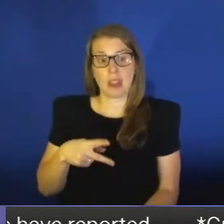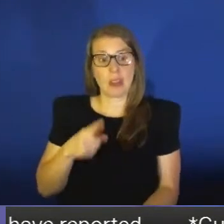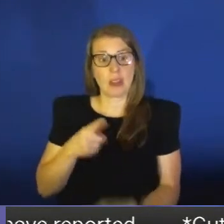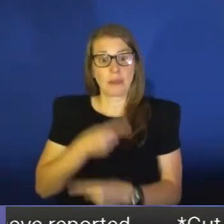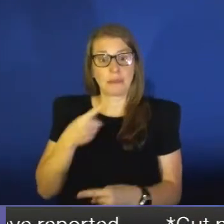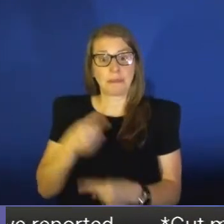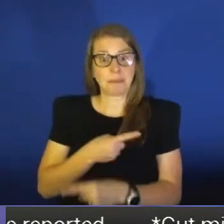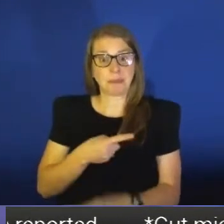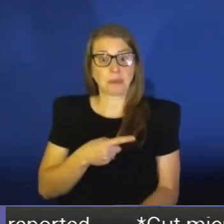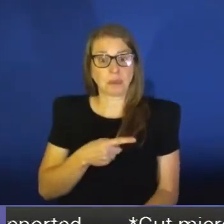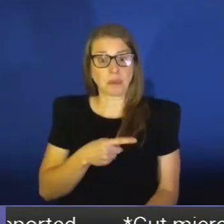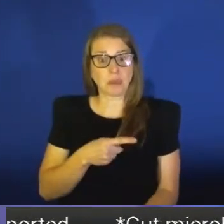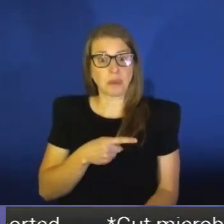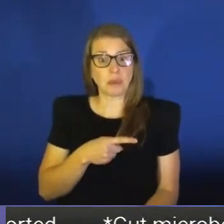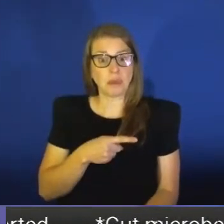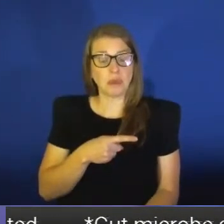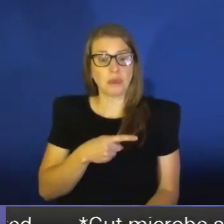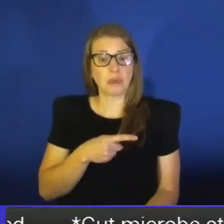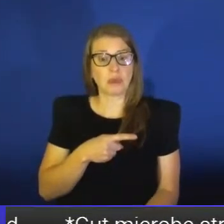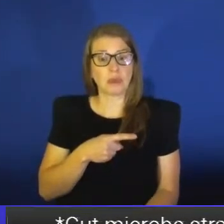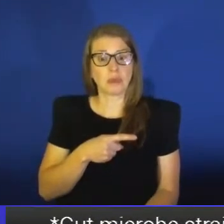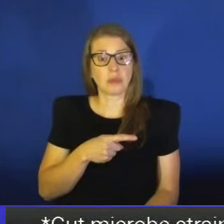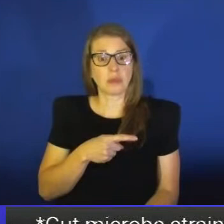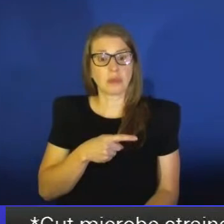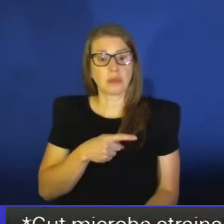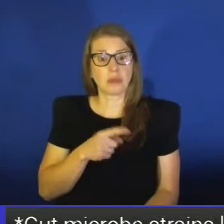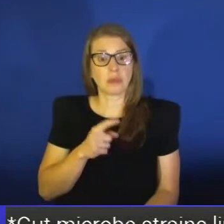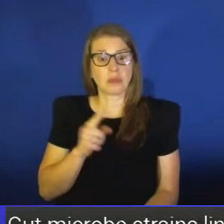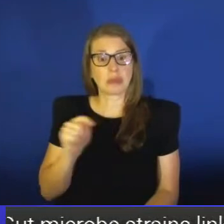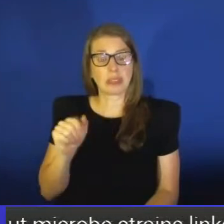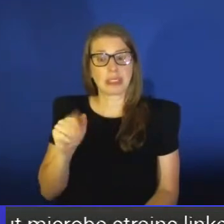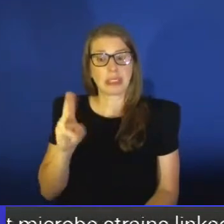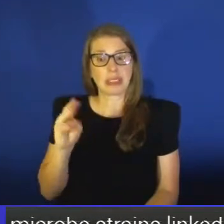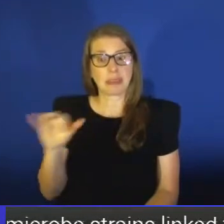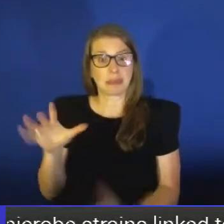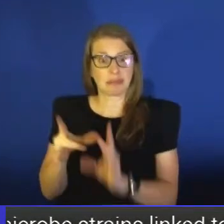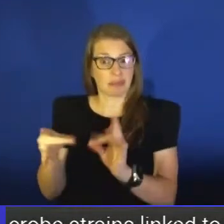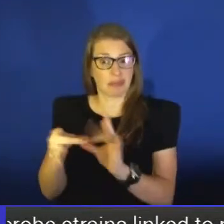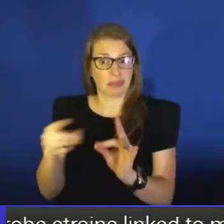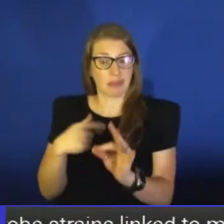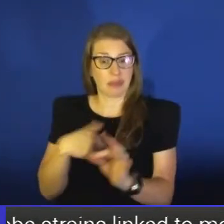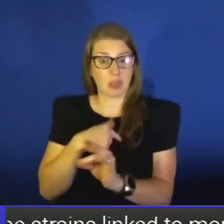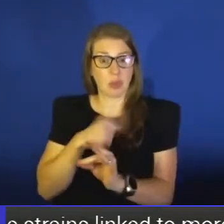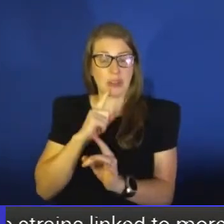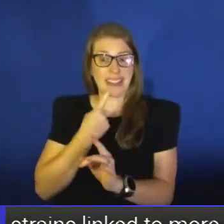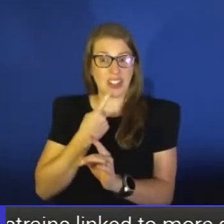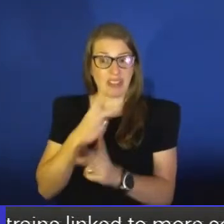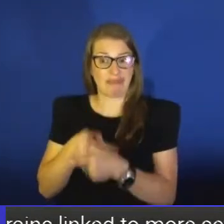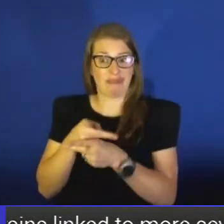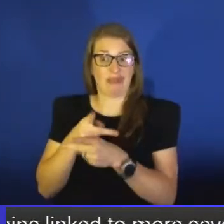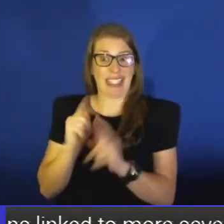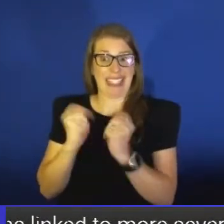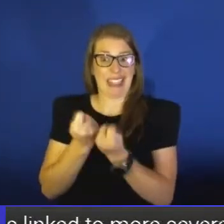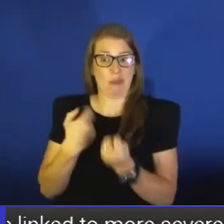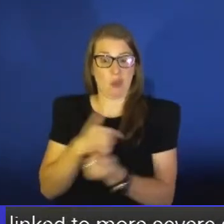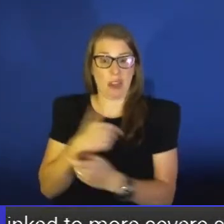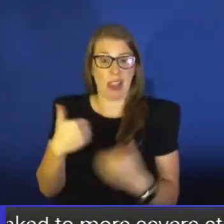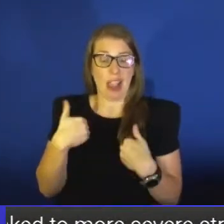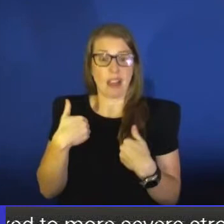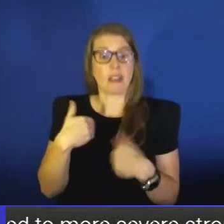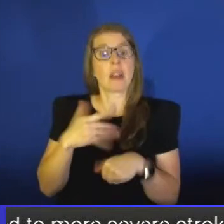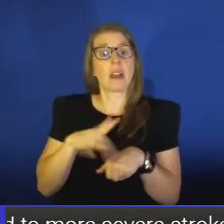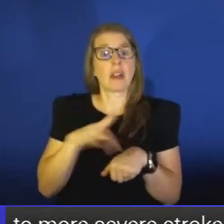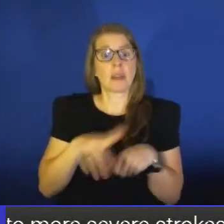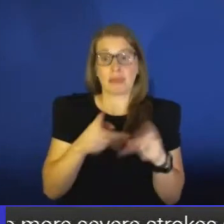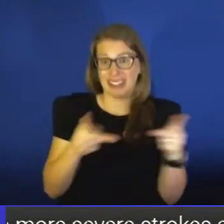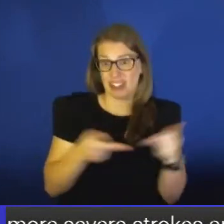true. And as Tammy alluded to, we take so seriously taking care of our team that we have, because we do have some open positions. We've also had